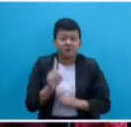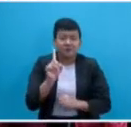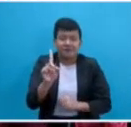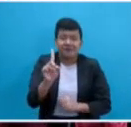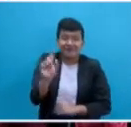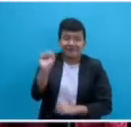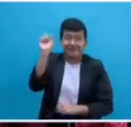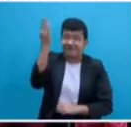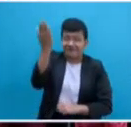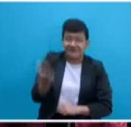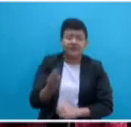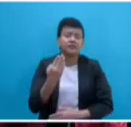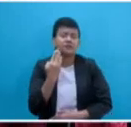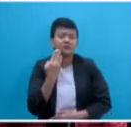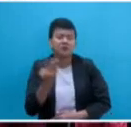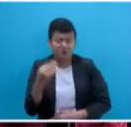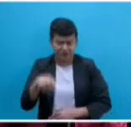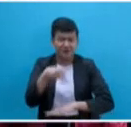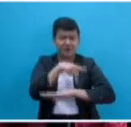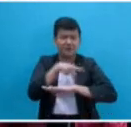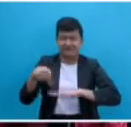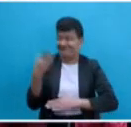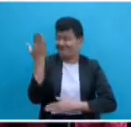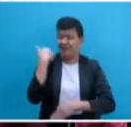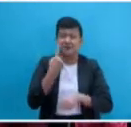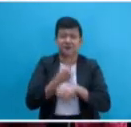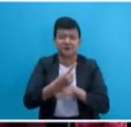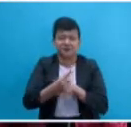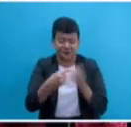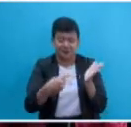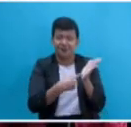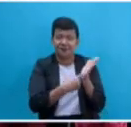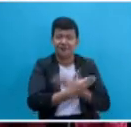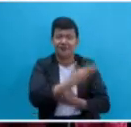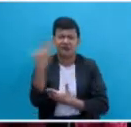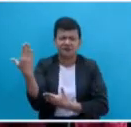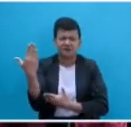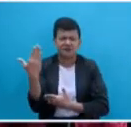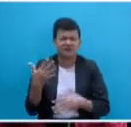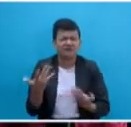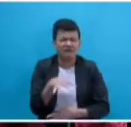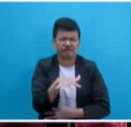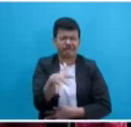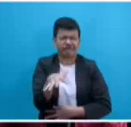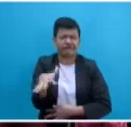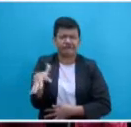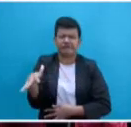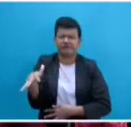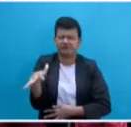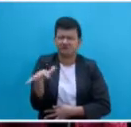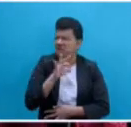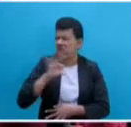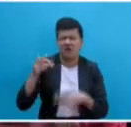to deliver in this honourable House on Tuesday last week was unfit to be delivered by our head of state